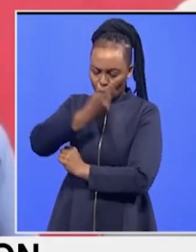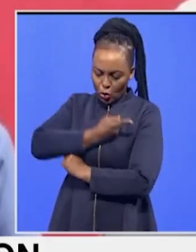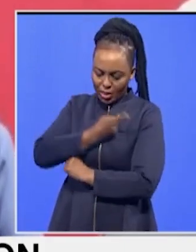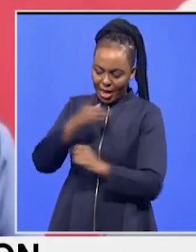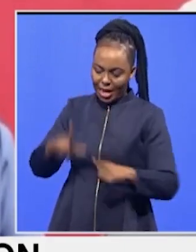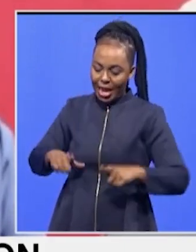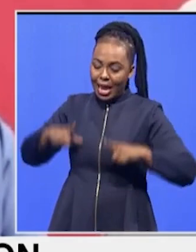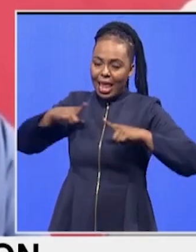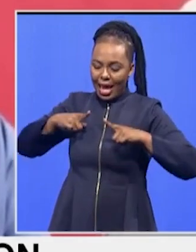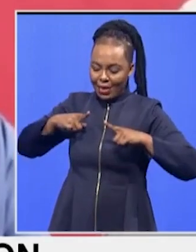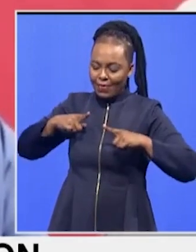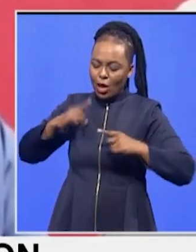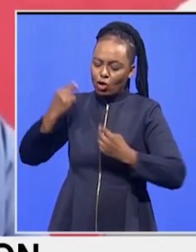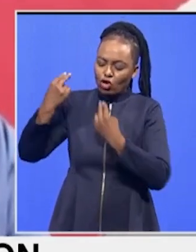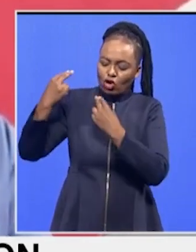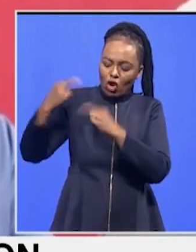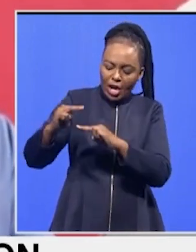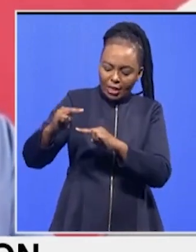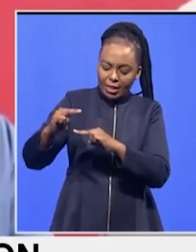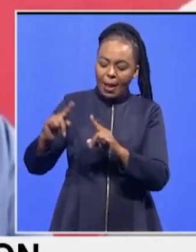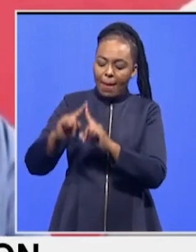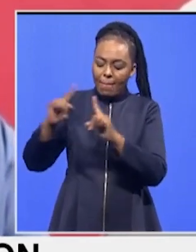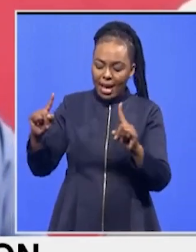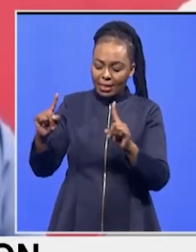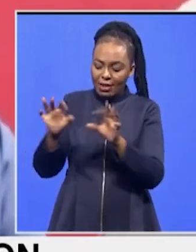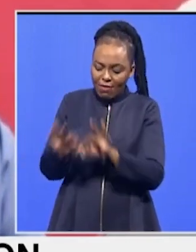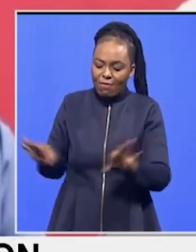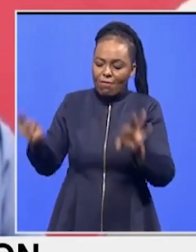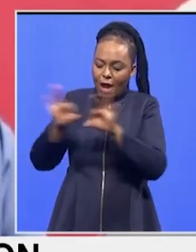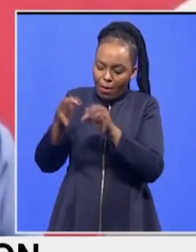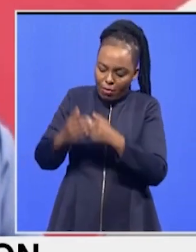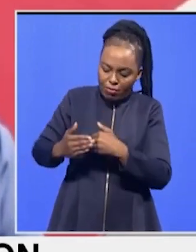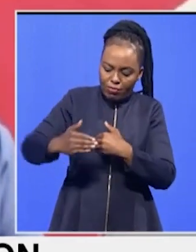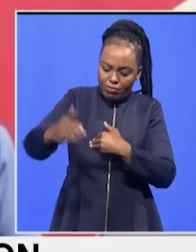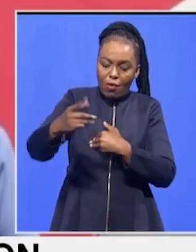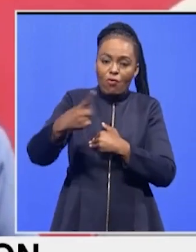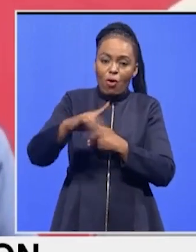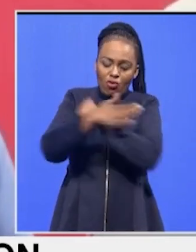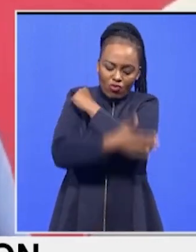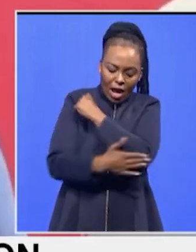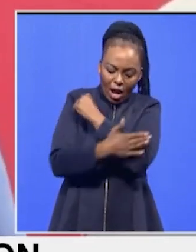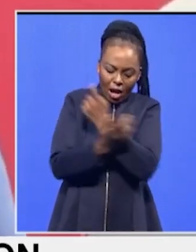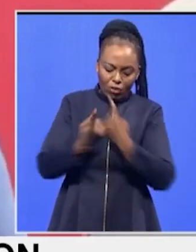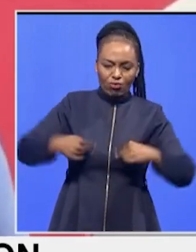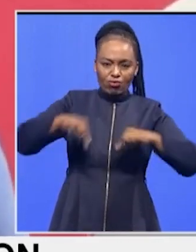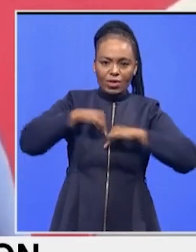as short as it was, is going to mean something for our country and for our young children.